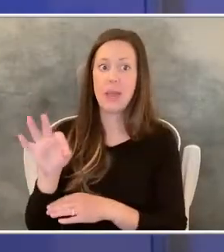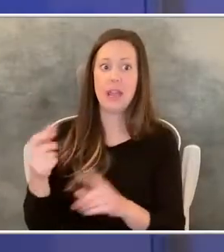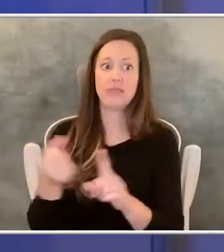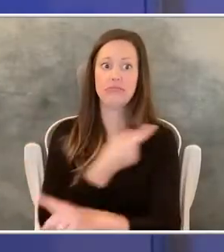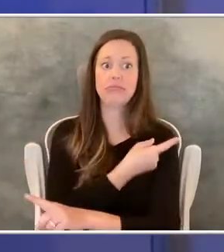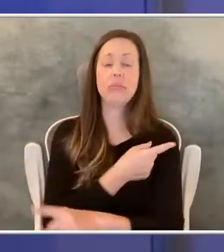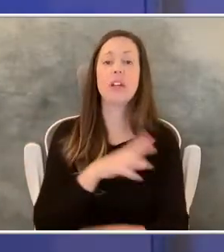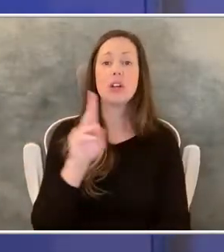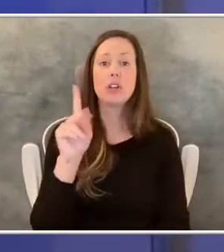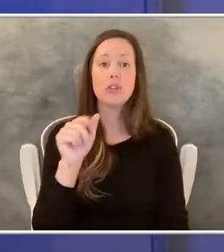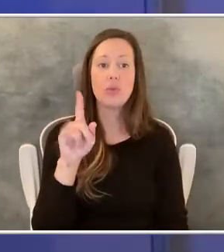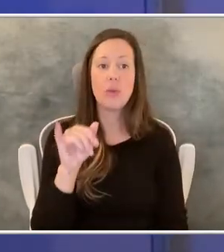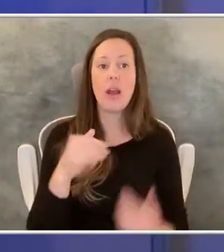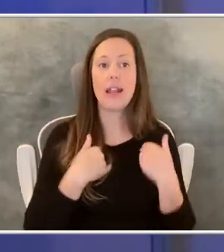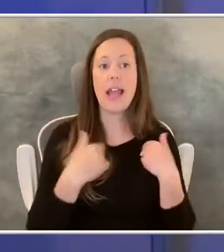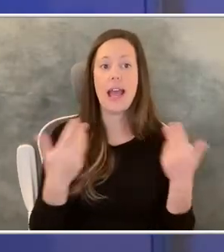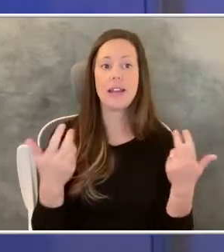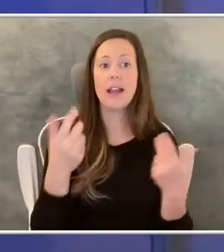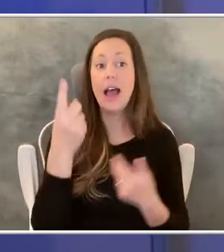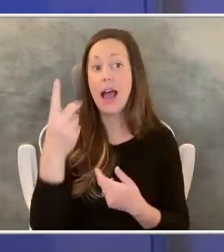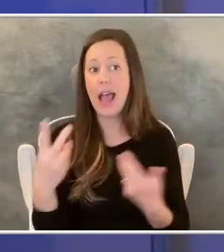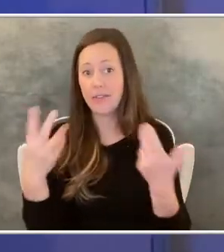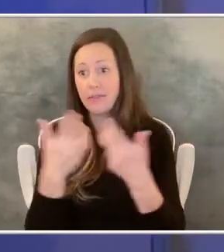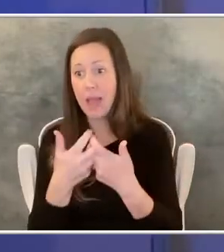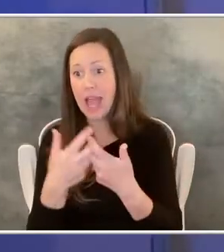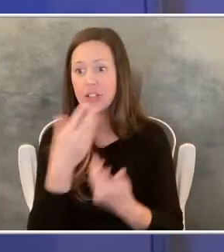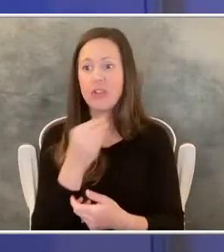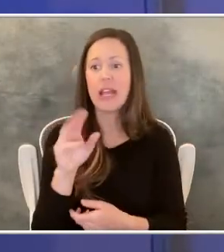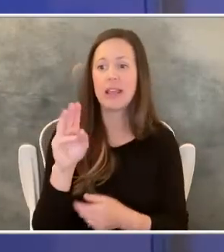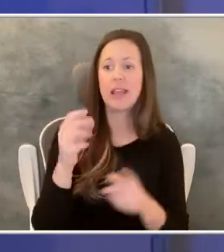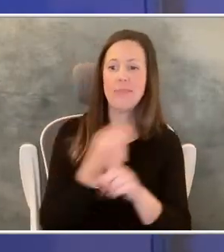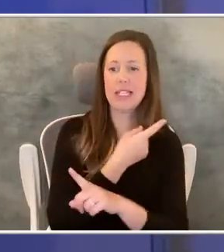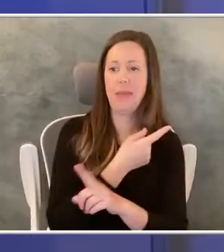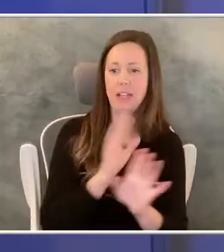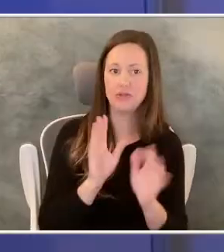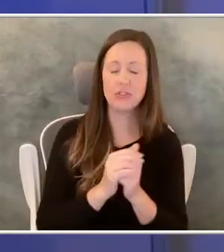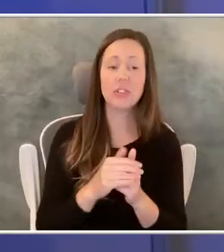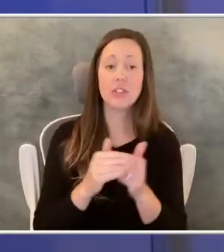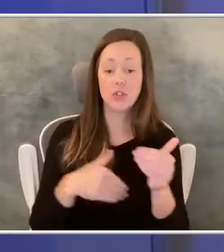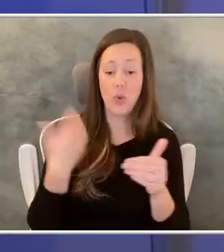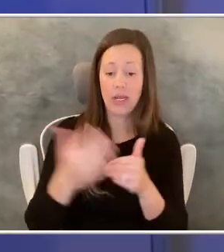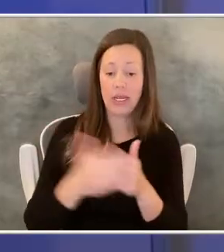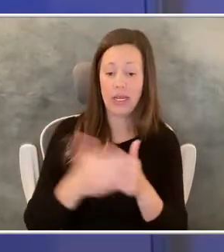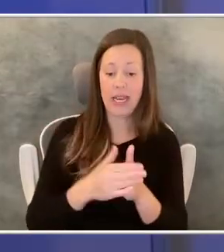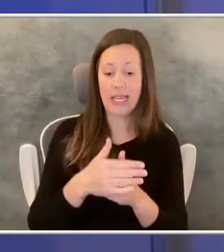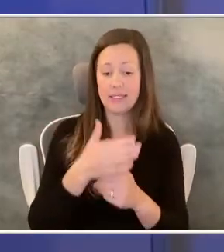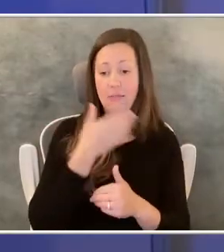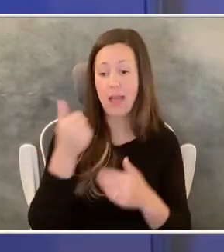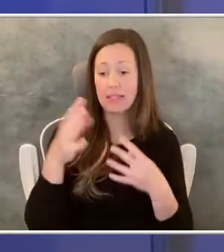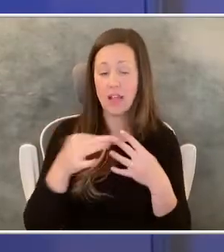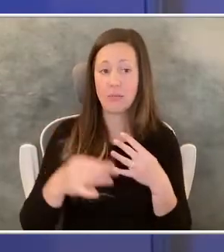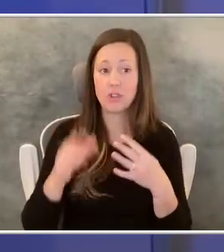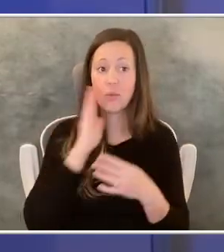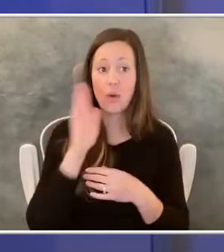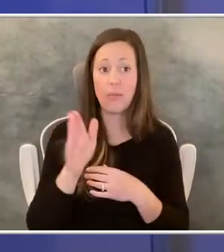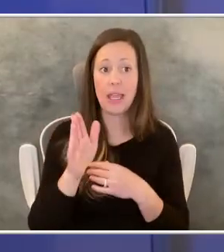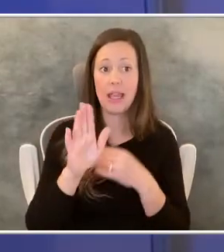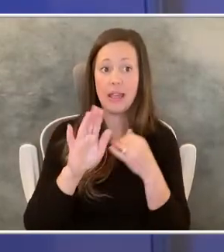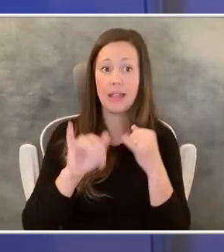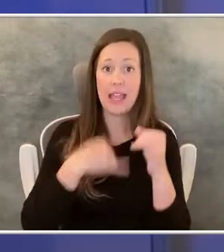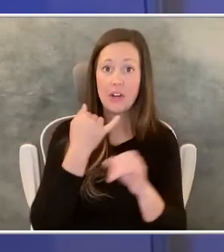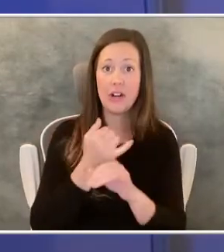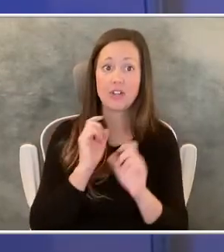then mismatches. So the next best is the International Donor Registry